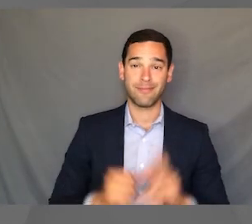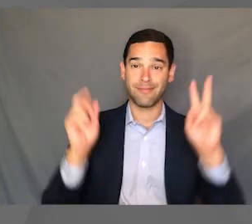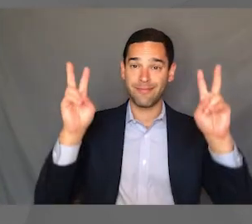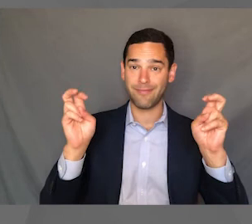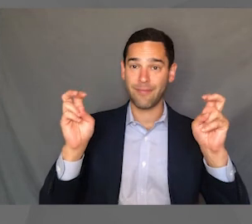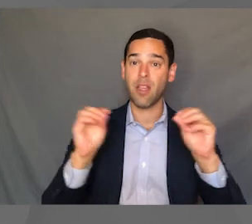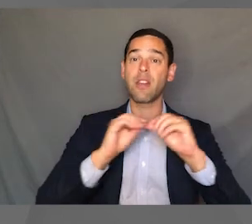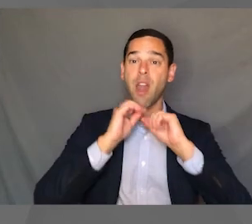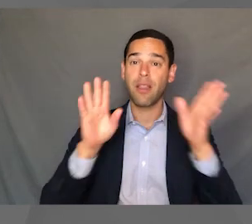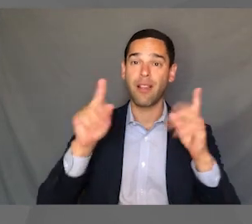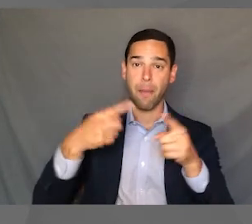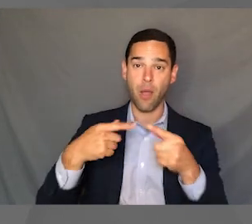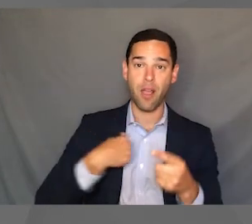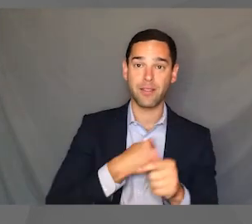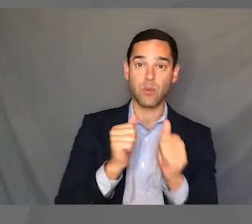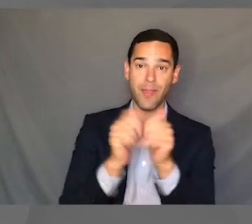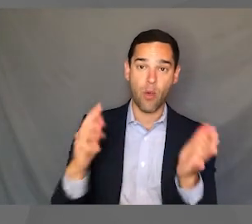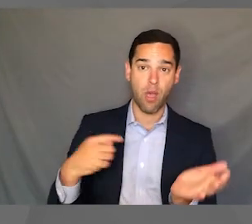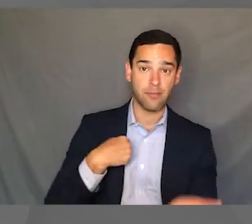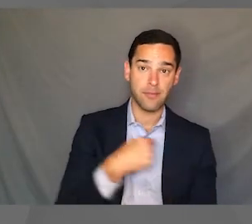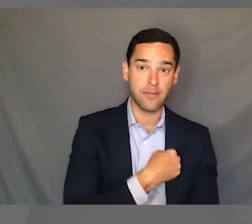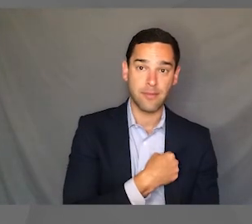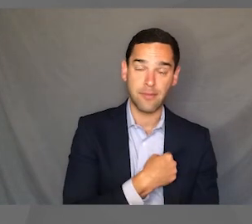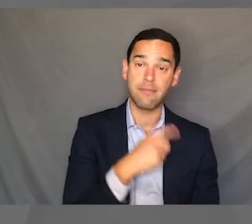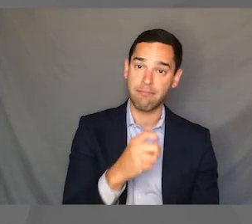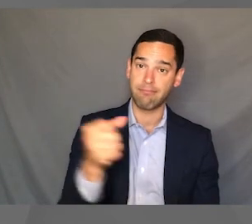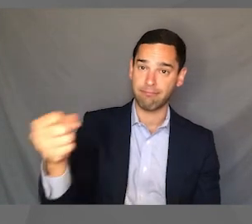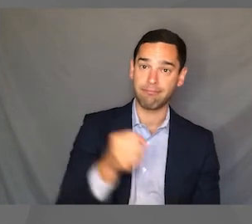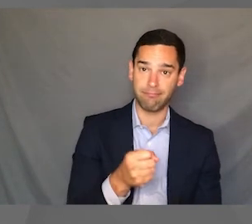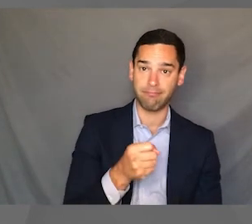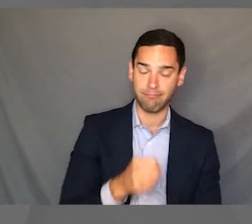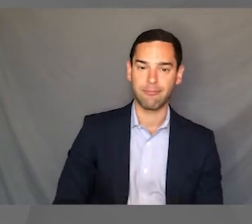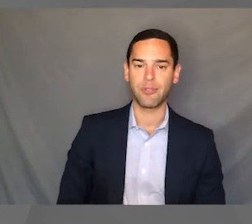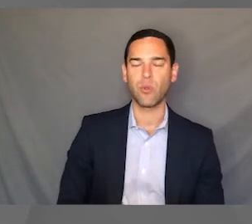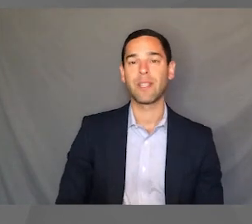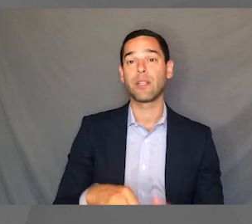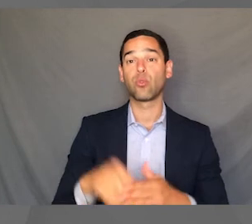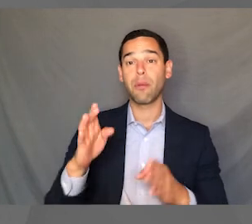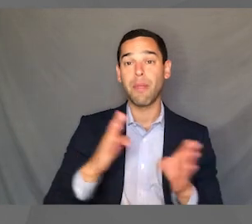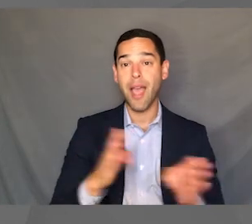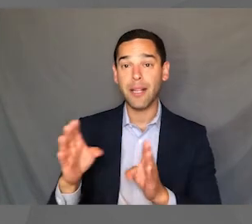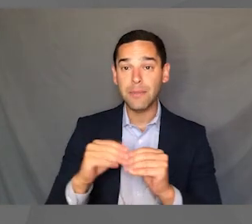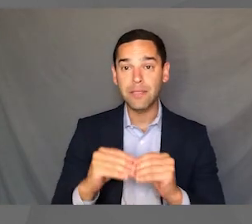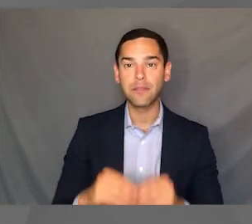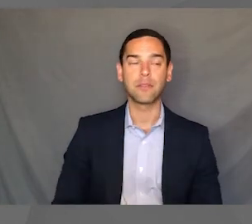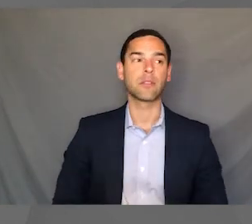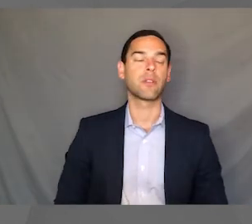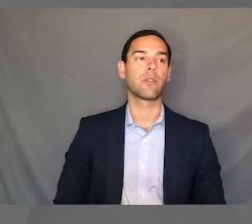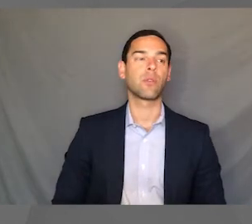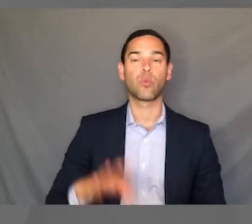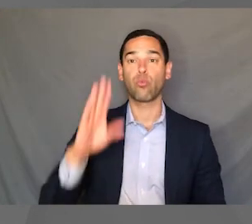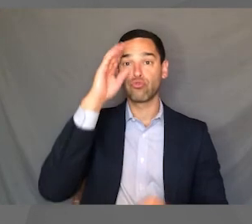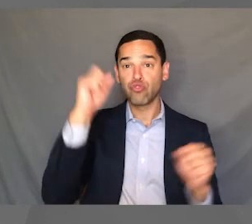us without us. And this is really that as well. So as you're sitting in your planning meetings, your strategic